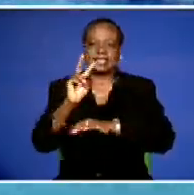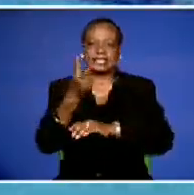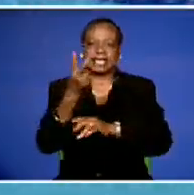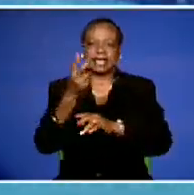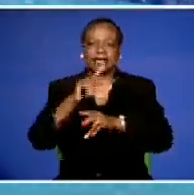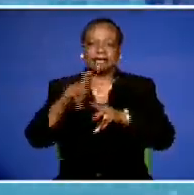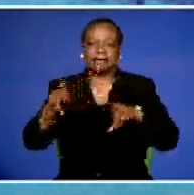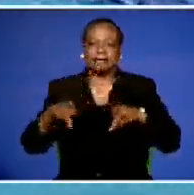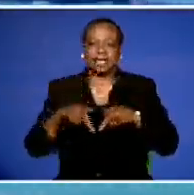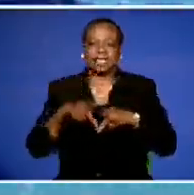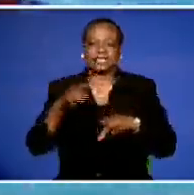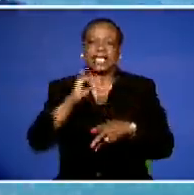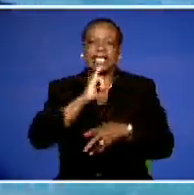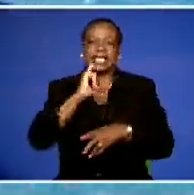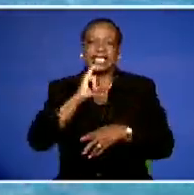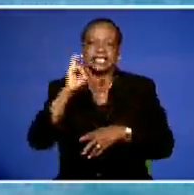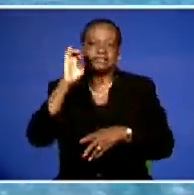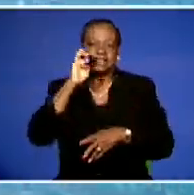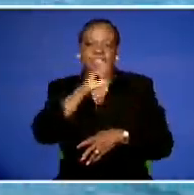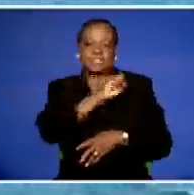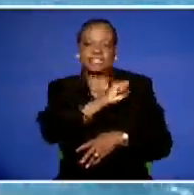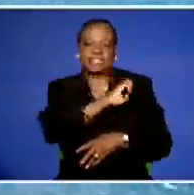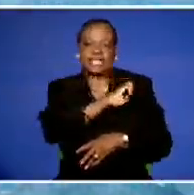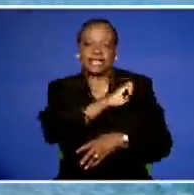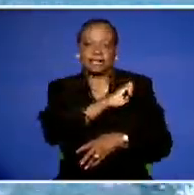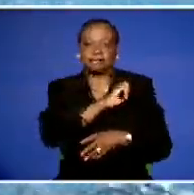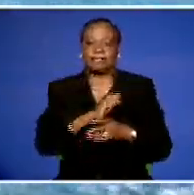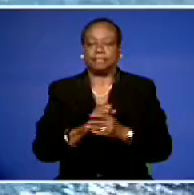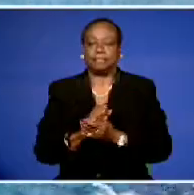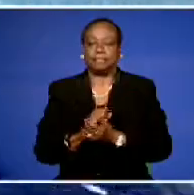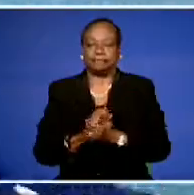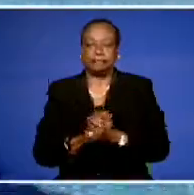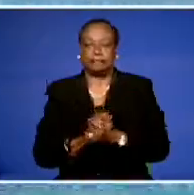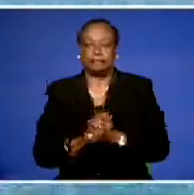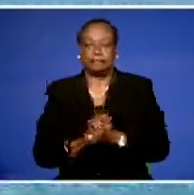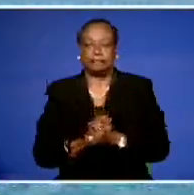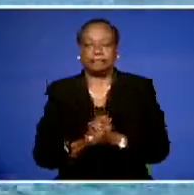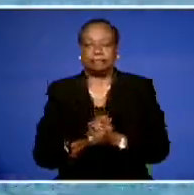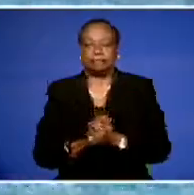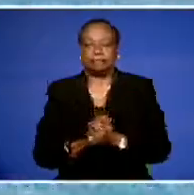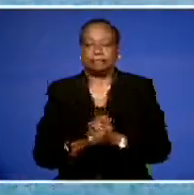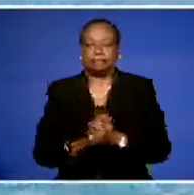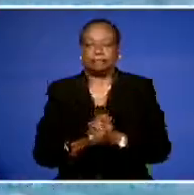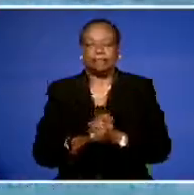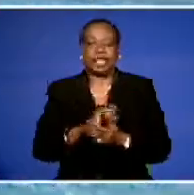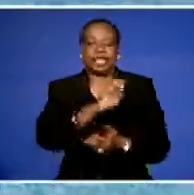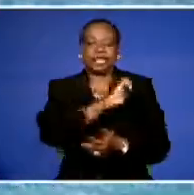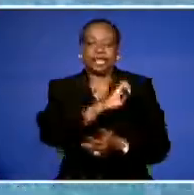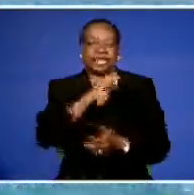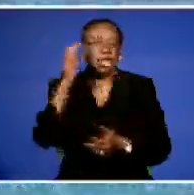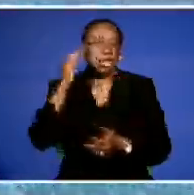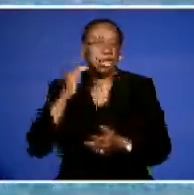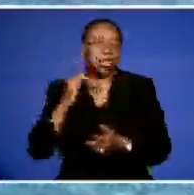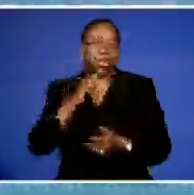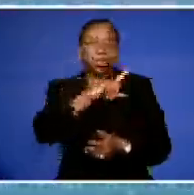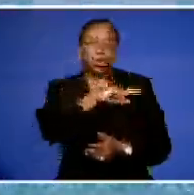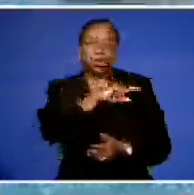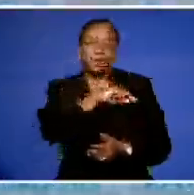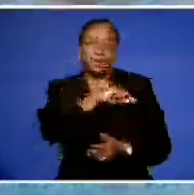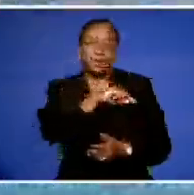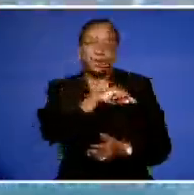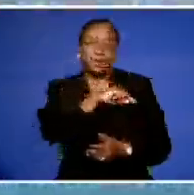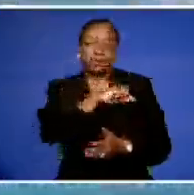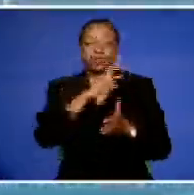favorite Isabella Estella was clocked at 55.29 seconds. Ursilla's gold medal performance was recorded